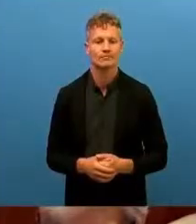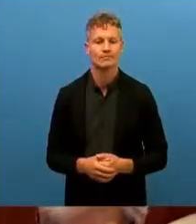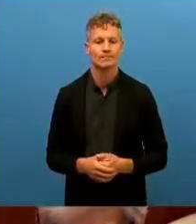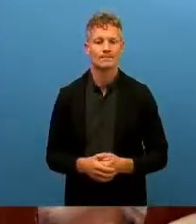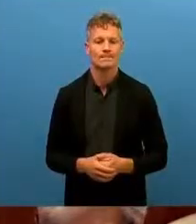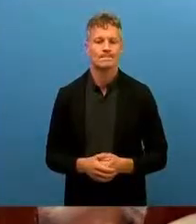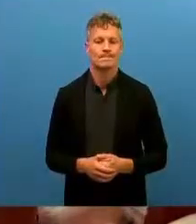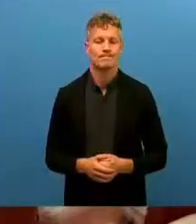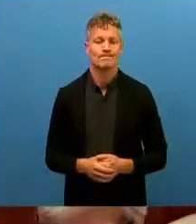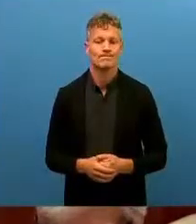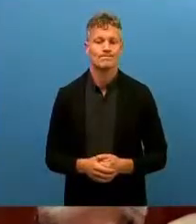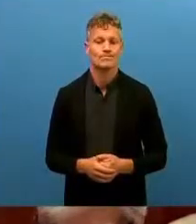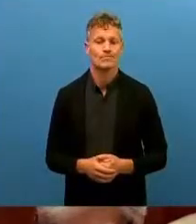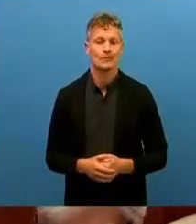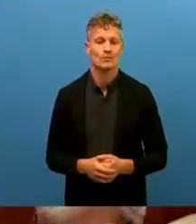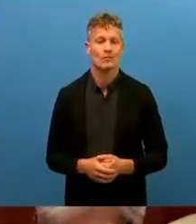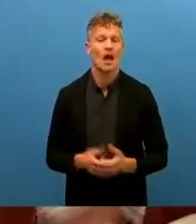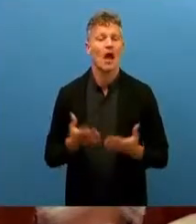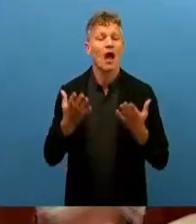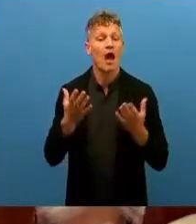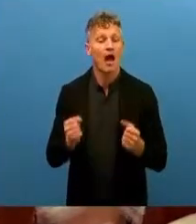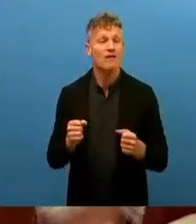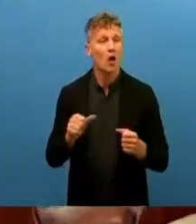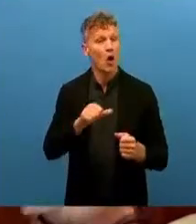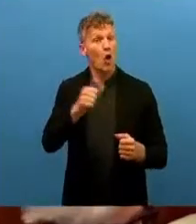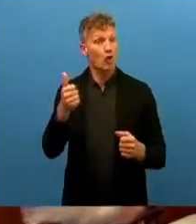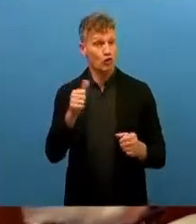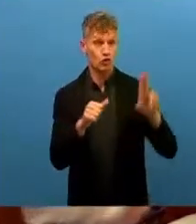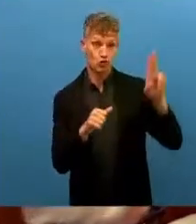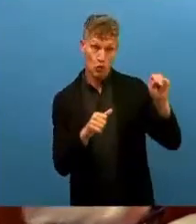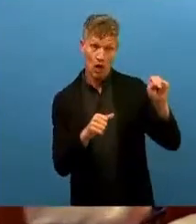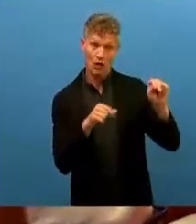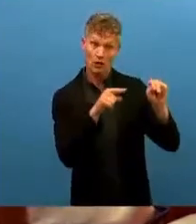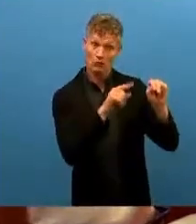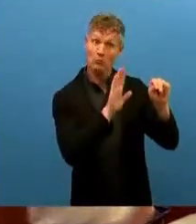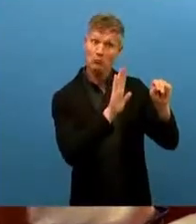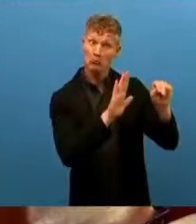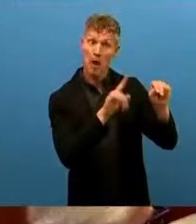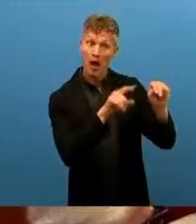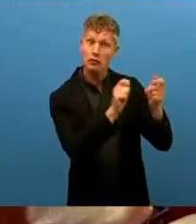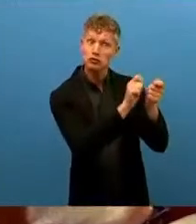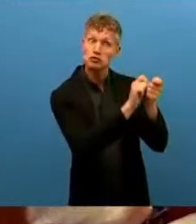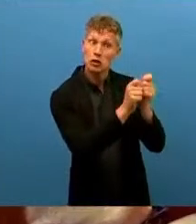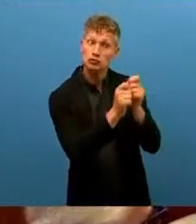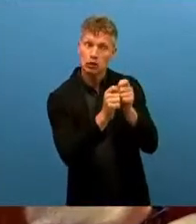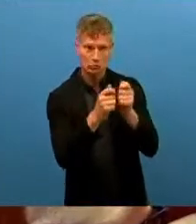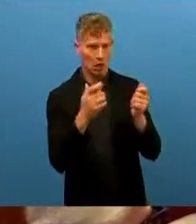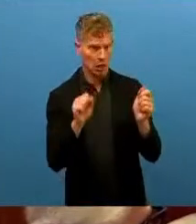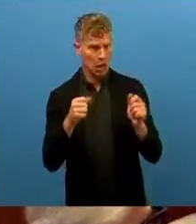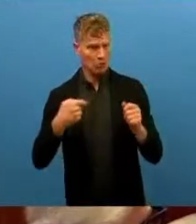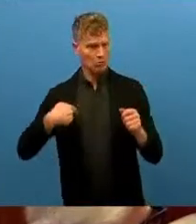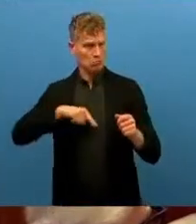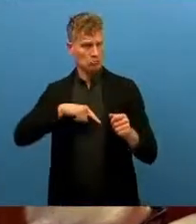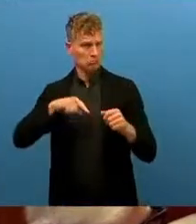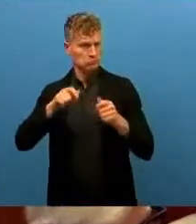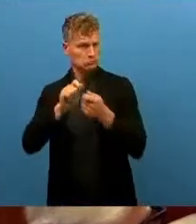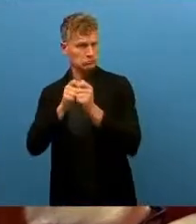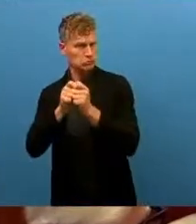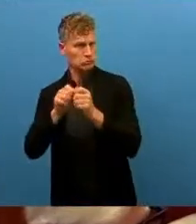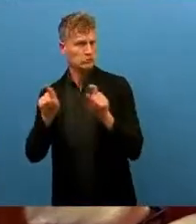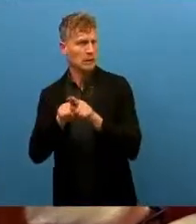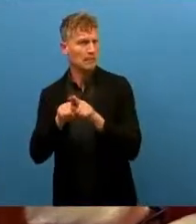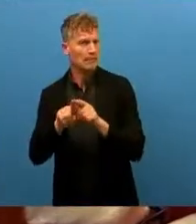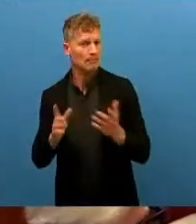The modalities established for the Permanent Forum on Indigenous Issues, expert mechanism itself, and the World Conference on Indigenous